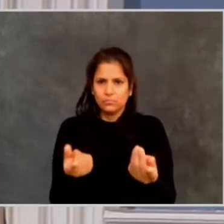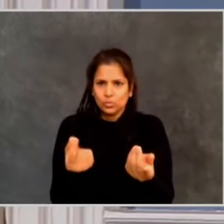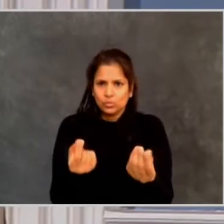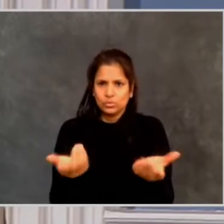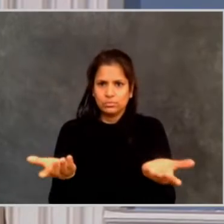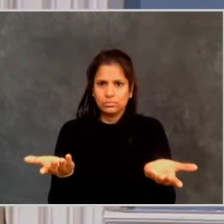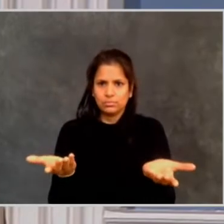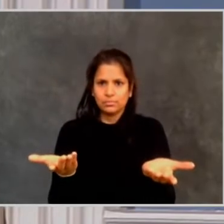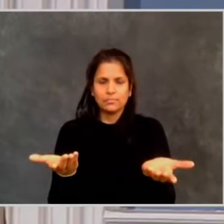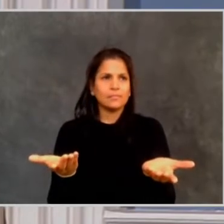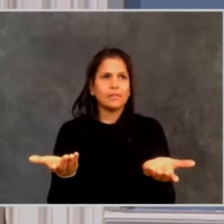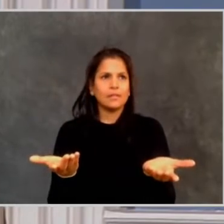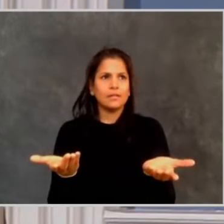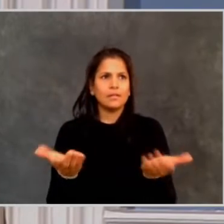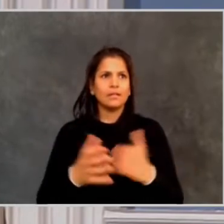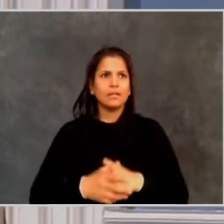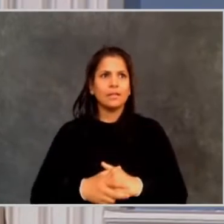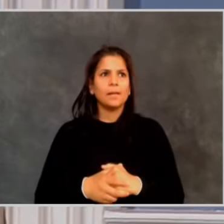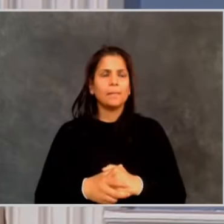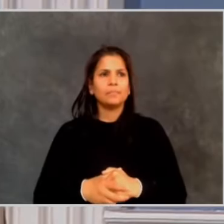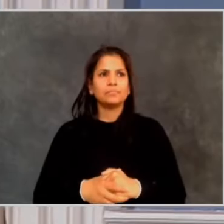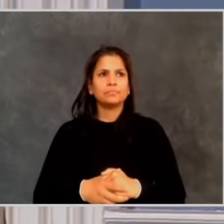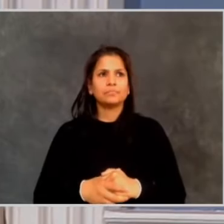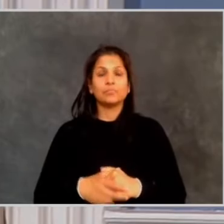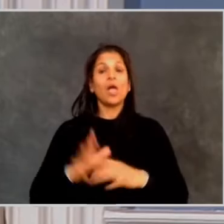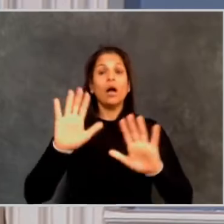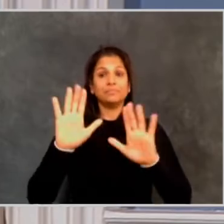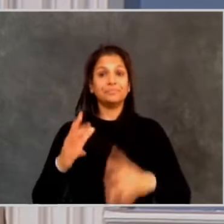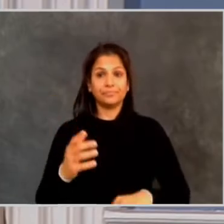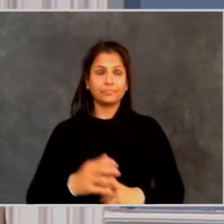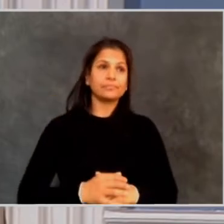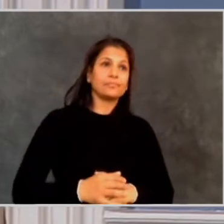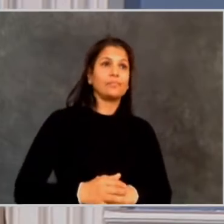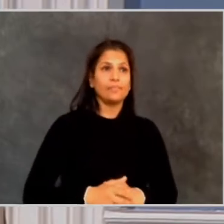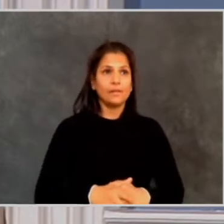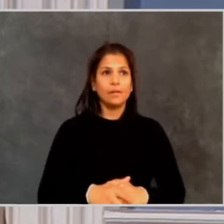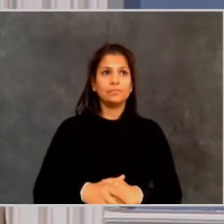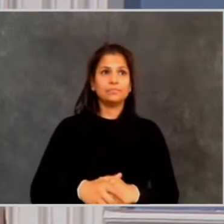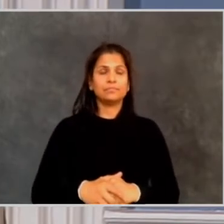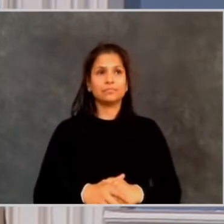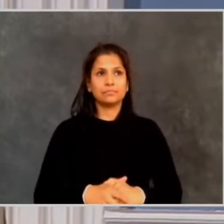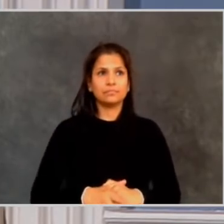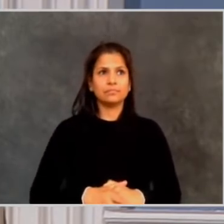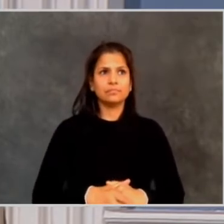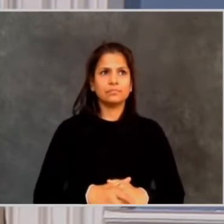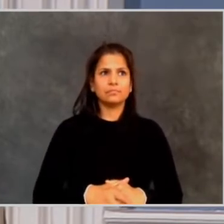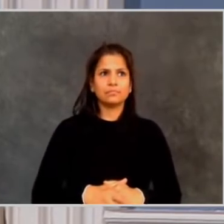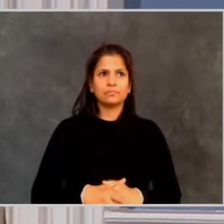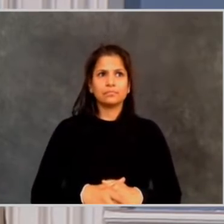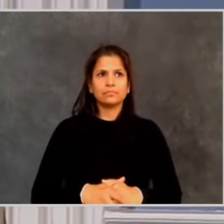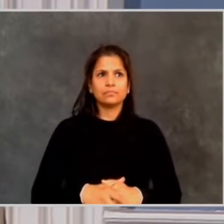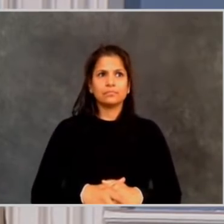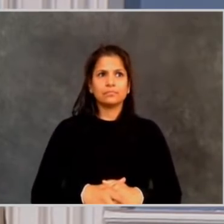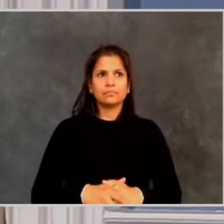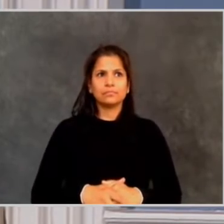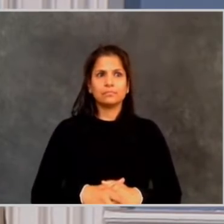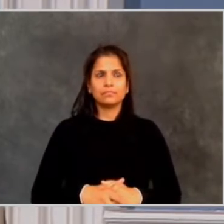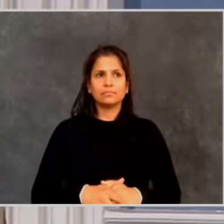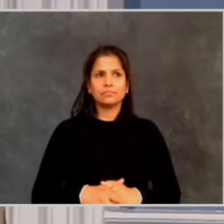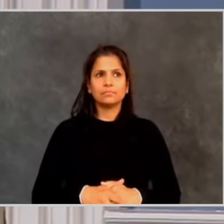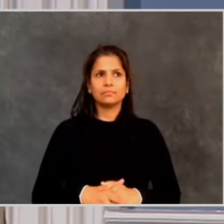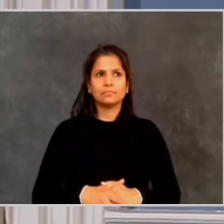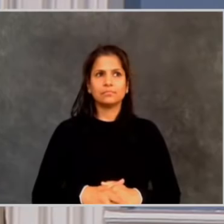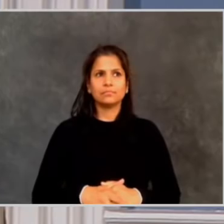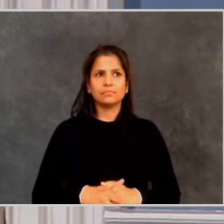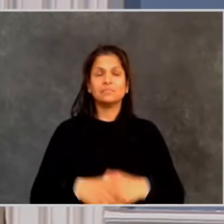enough about how long that immunity remains. And so I think we just need to temper our expectations about